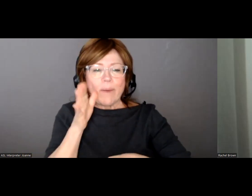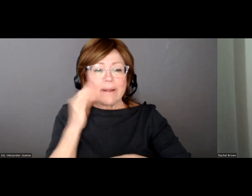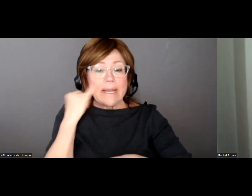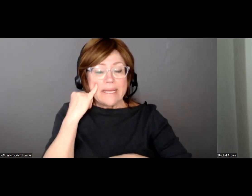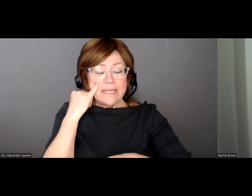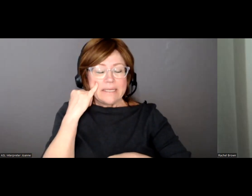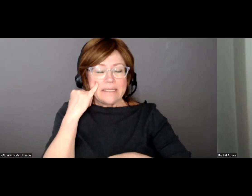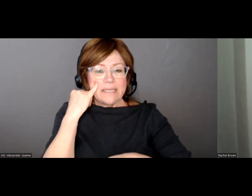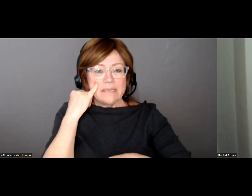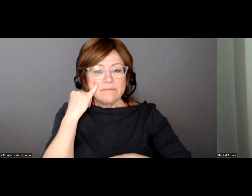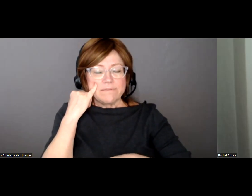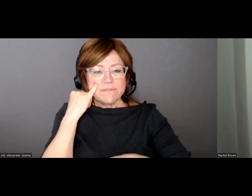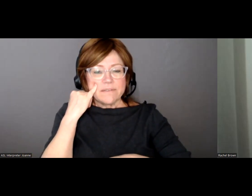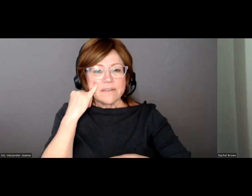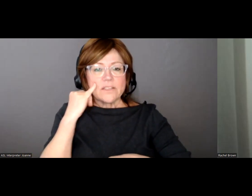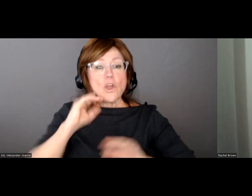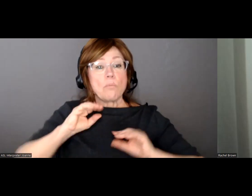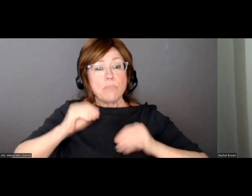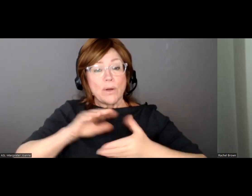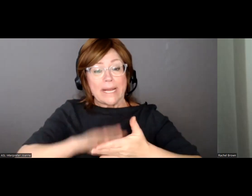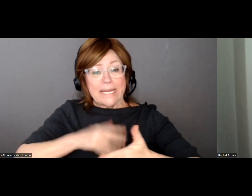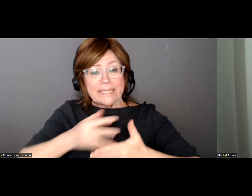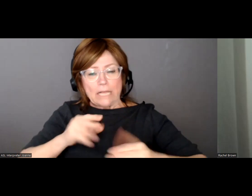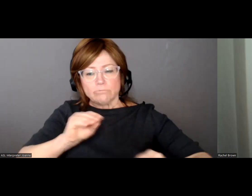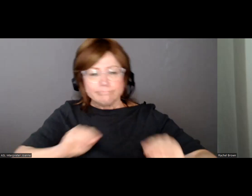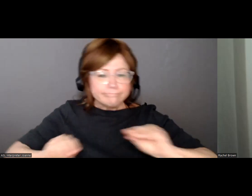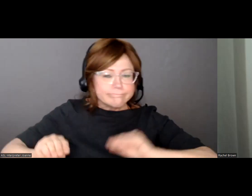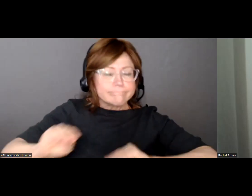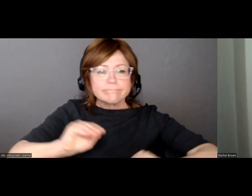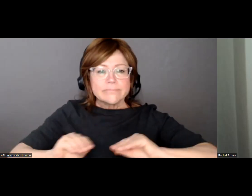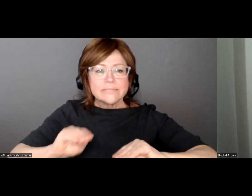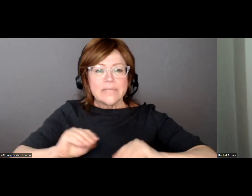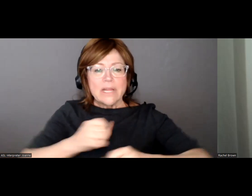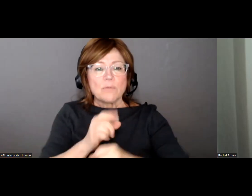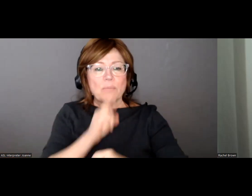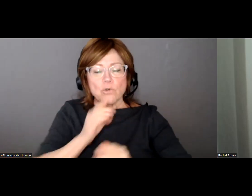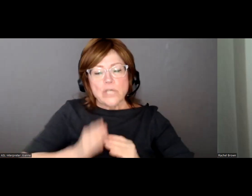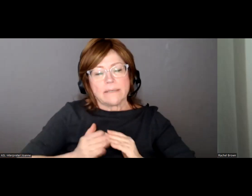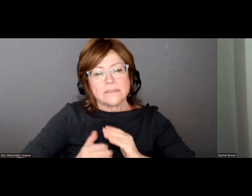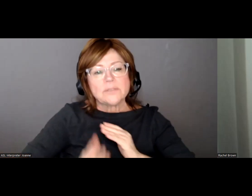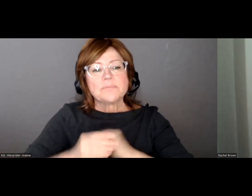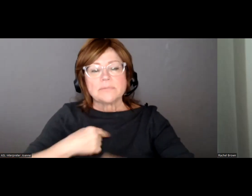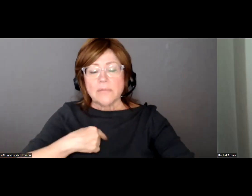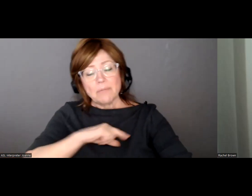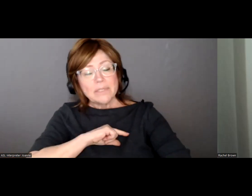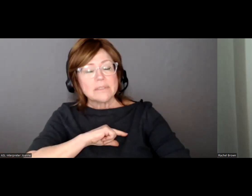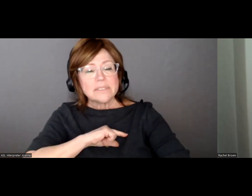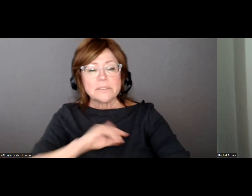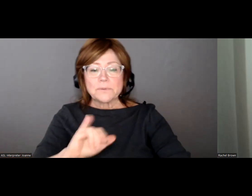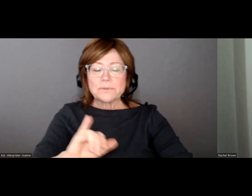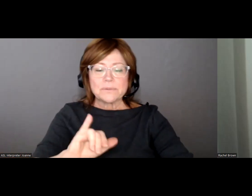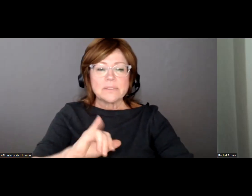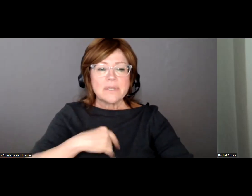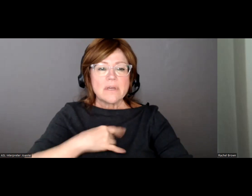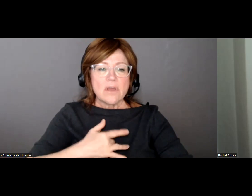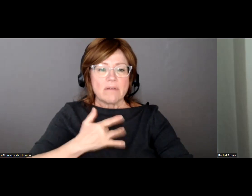it, you can always move it around, but just make sure that you're sort of getting it done. And I'm definitely guilty of that as well, but I